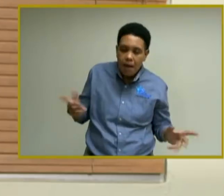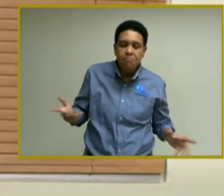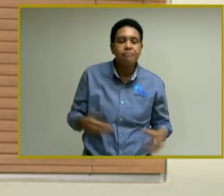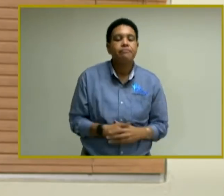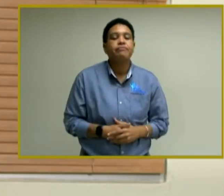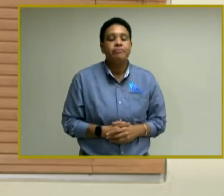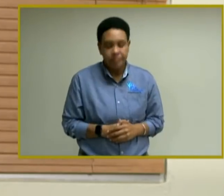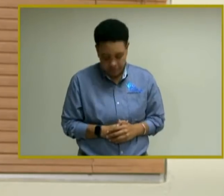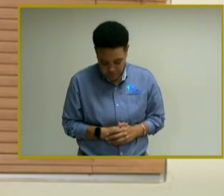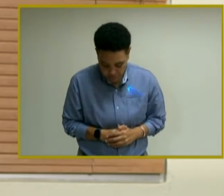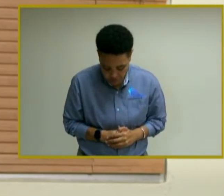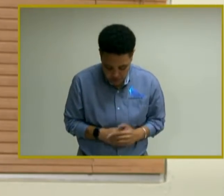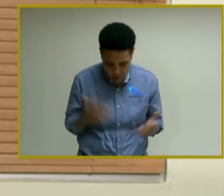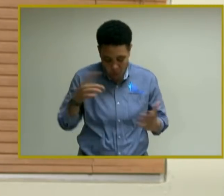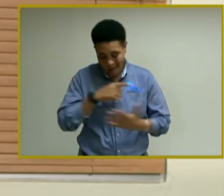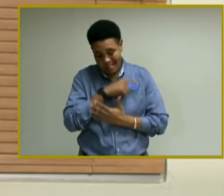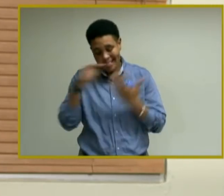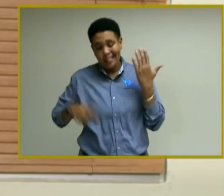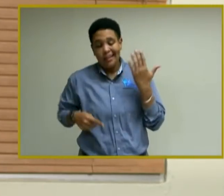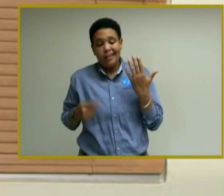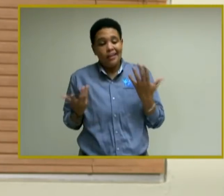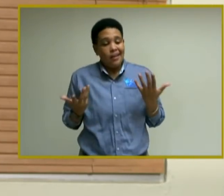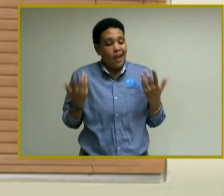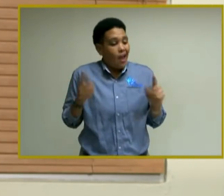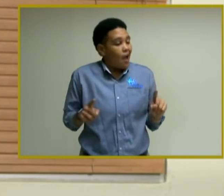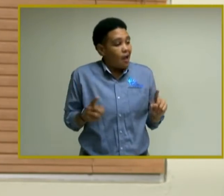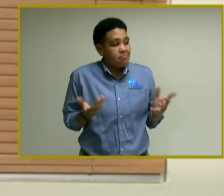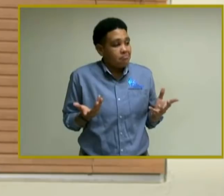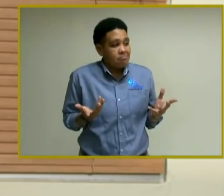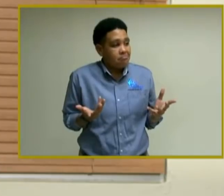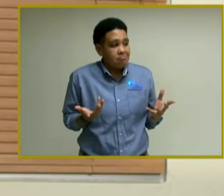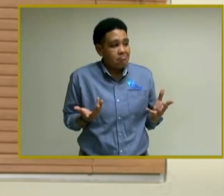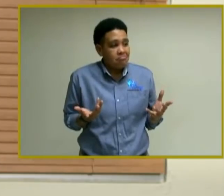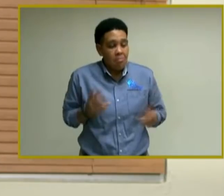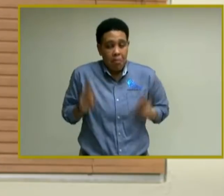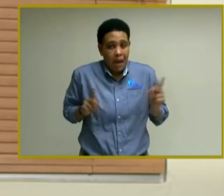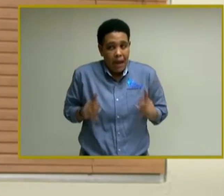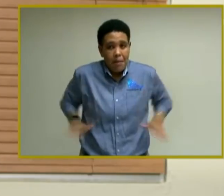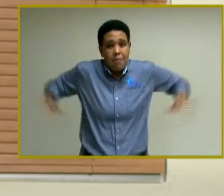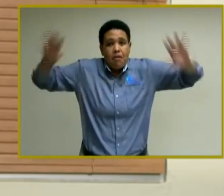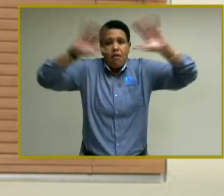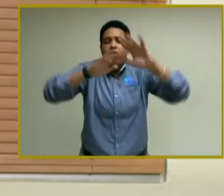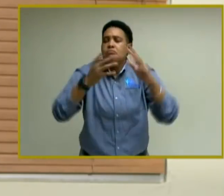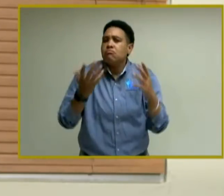And what these conditions are, that of course